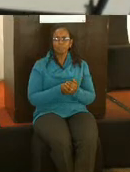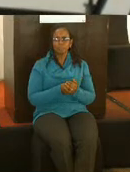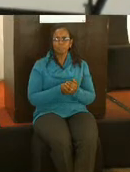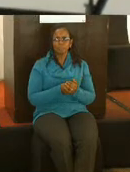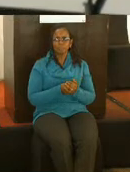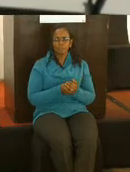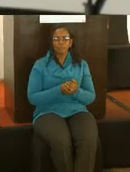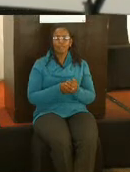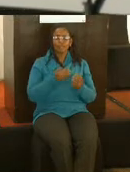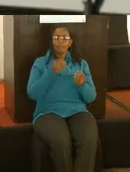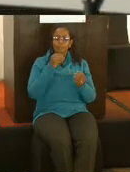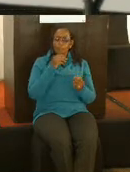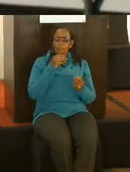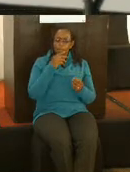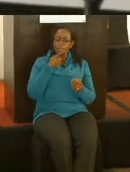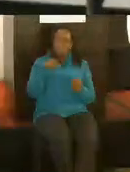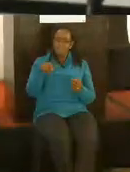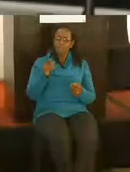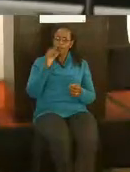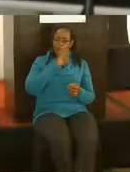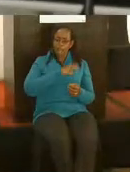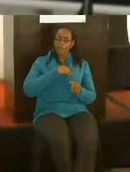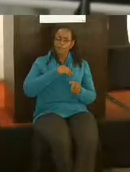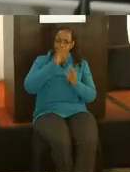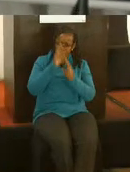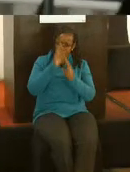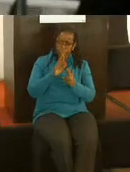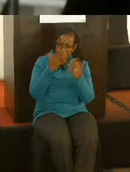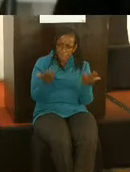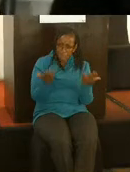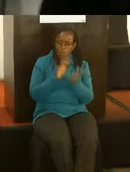how does he earn respect